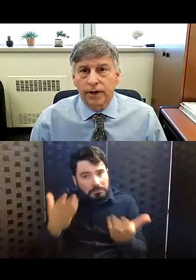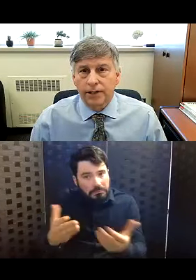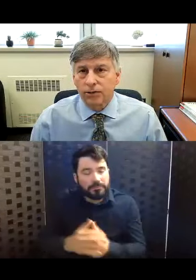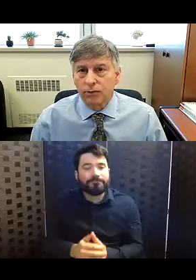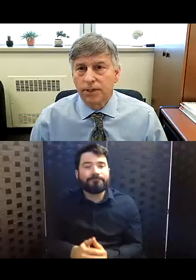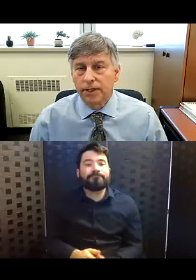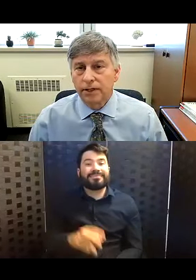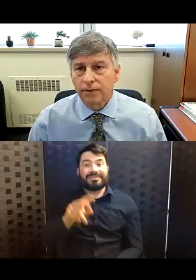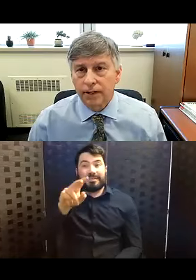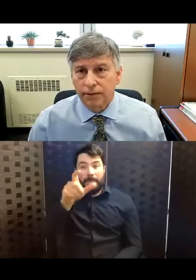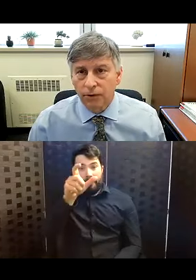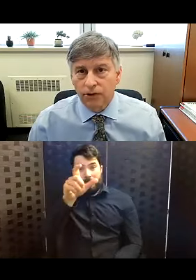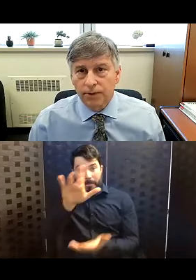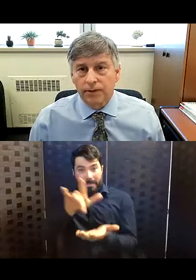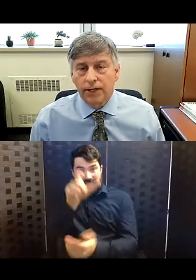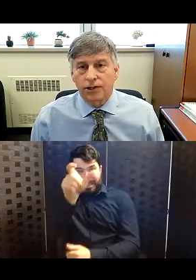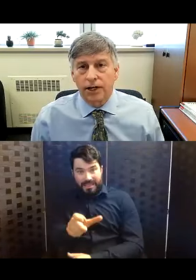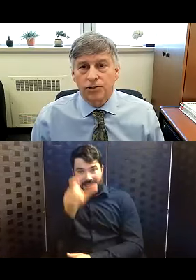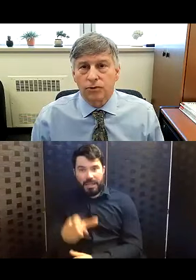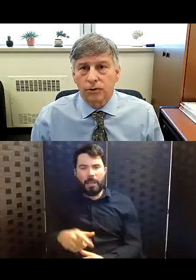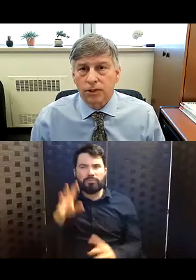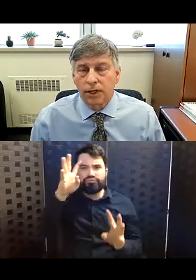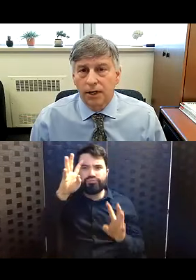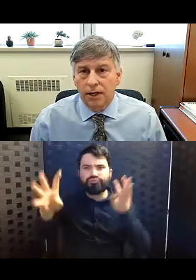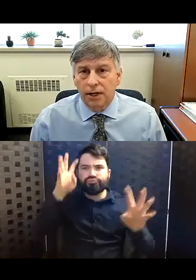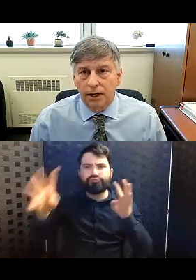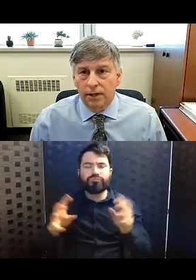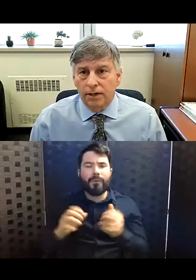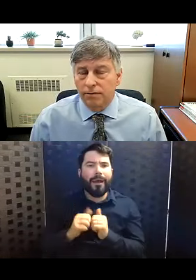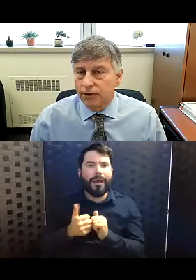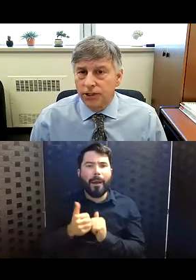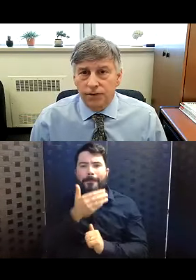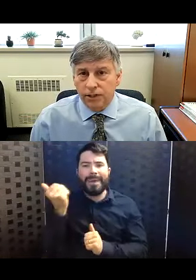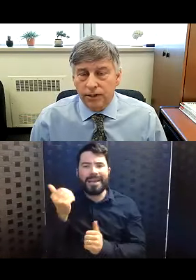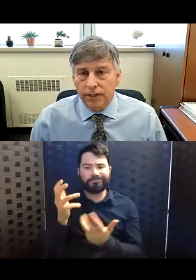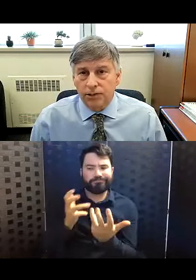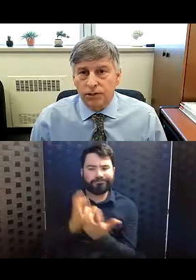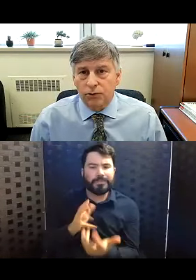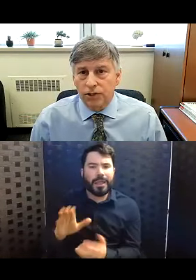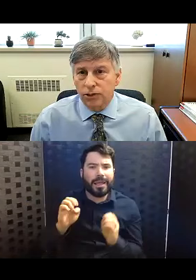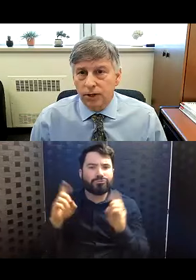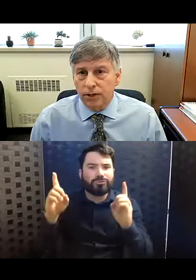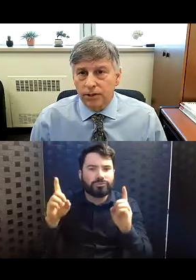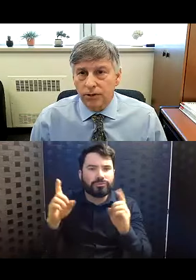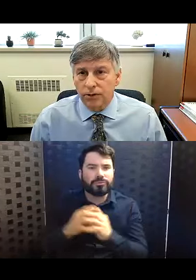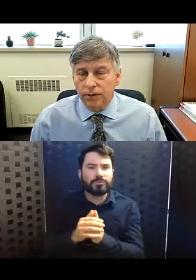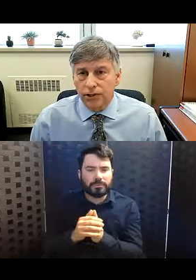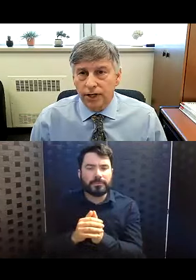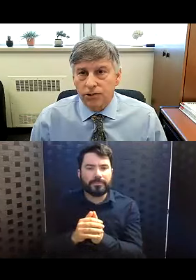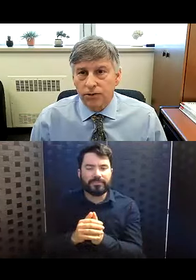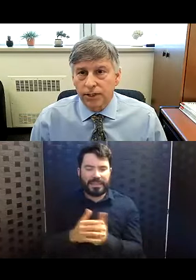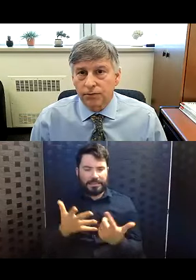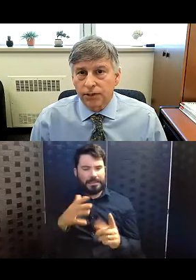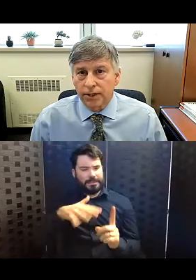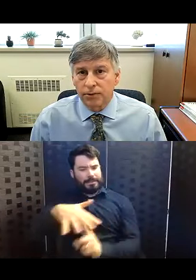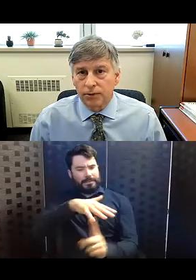here, has to do with being innovative in order to meet the educational goals. For each visit and each situation, you want to consider the